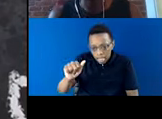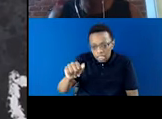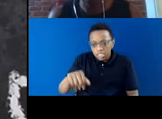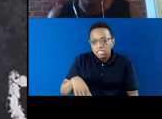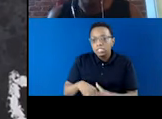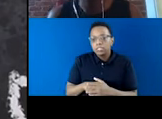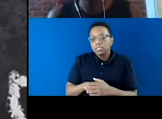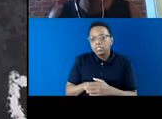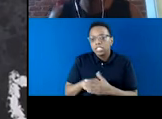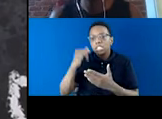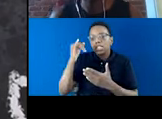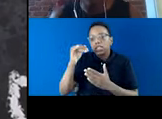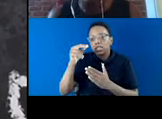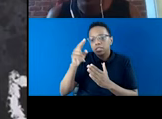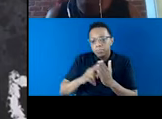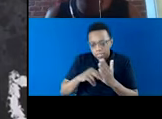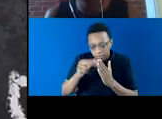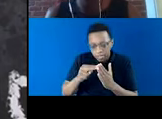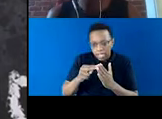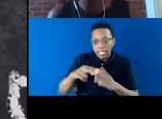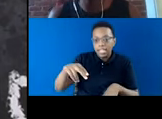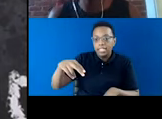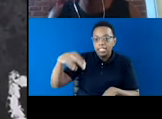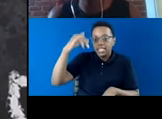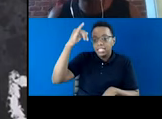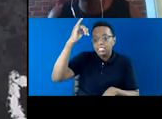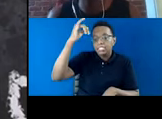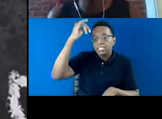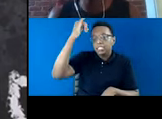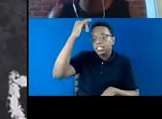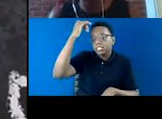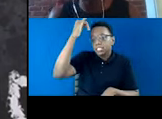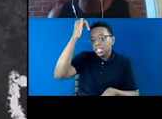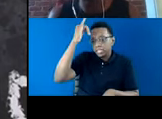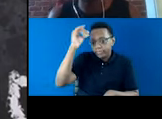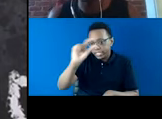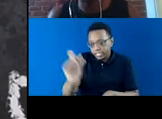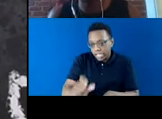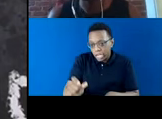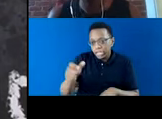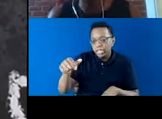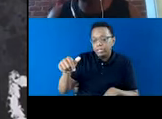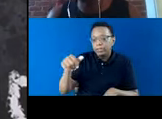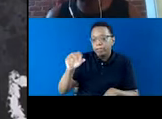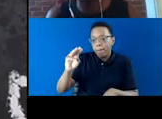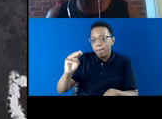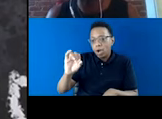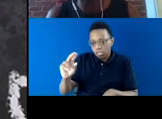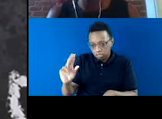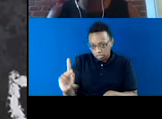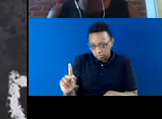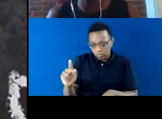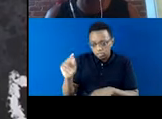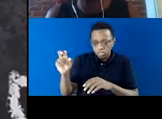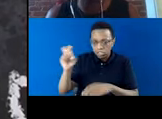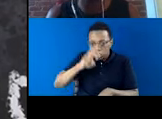by an Italian monk, so a Catholic, went to the courts of Angola in Central Africa in the 1600s,